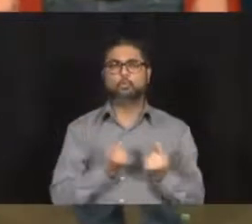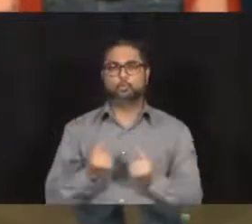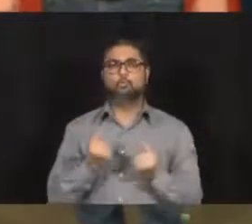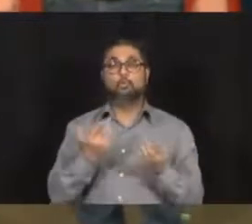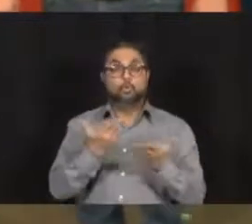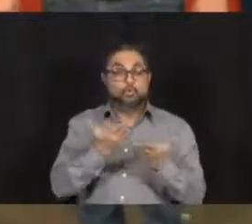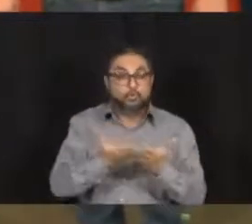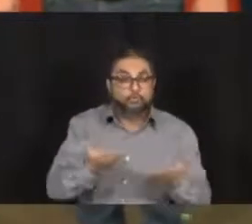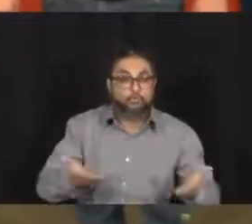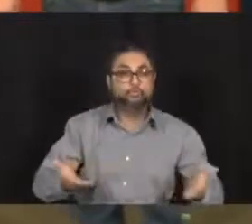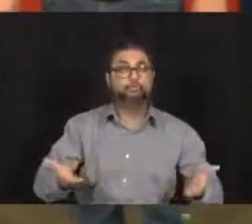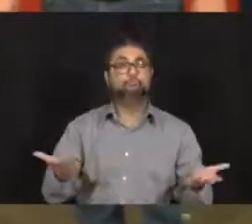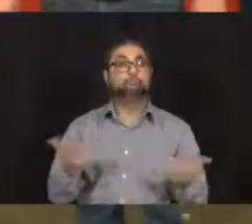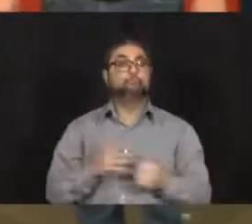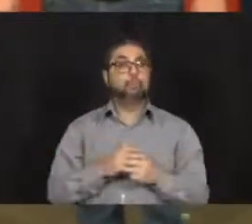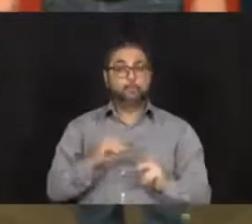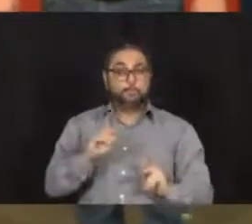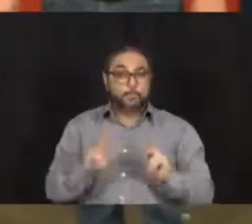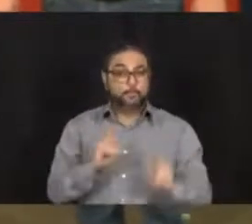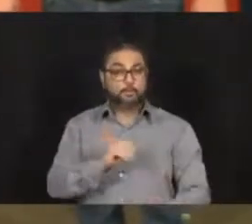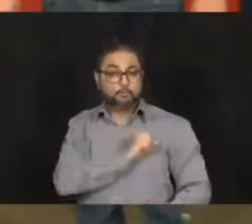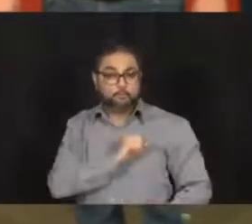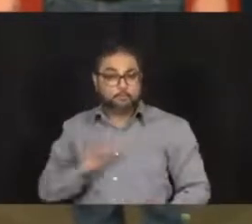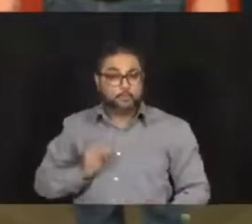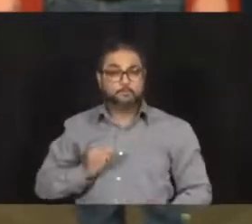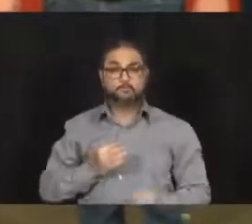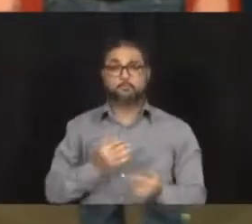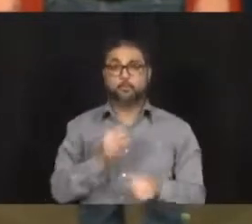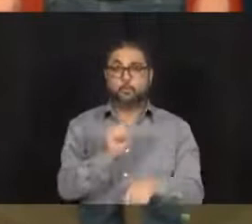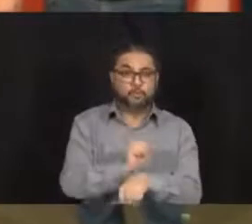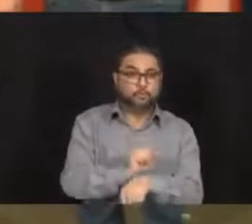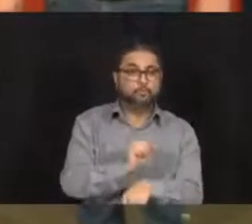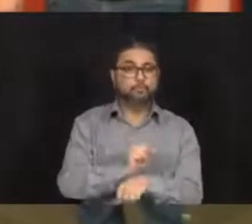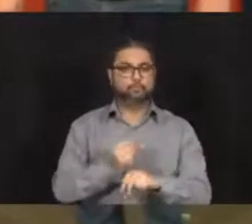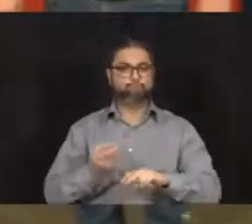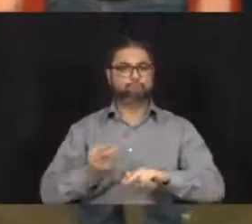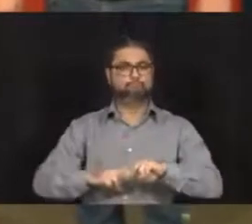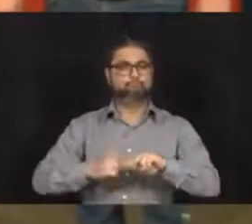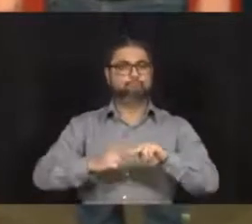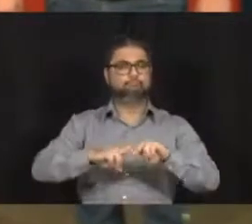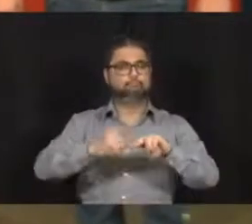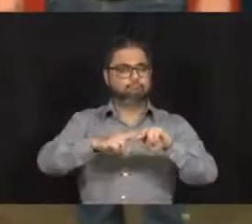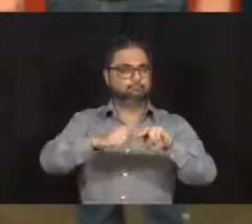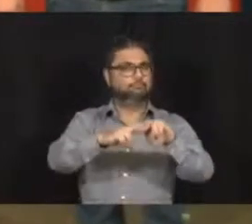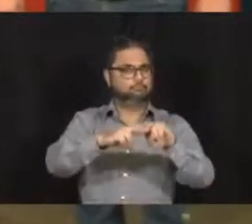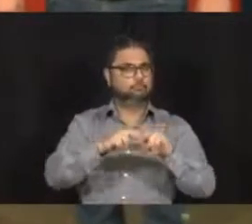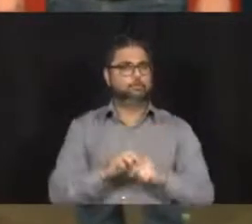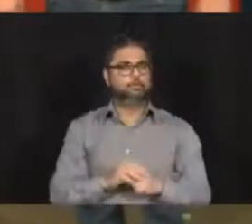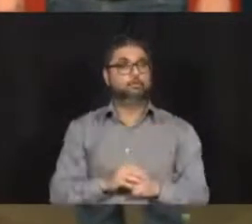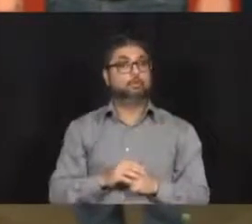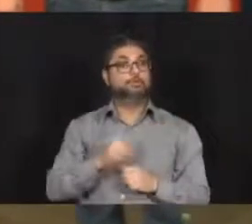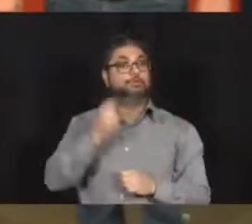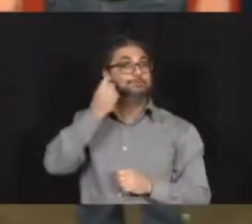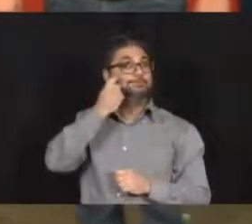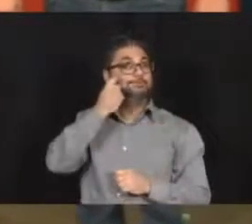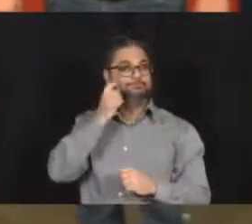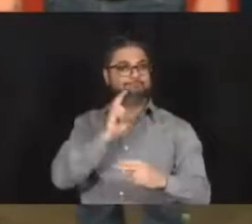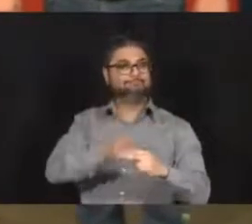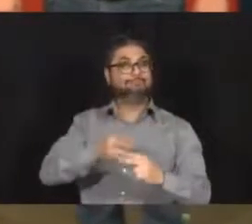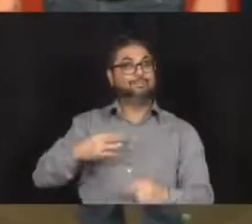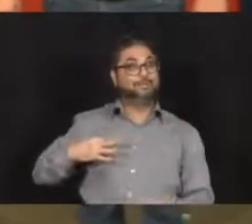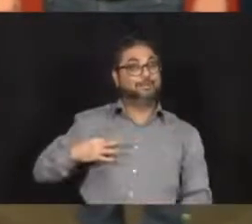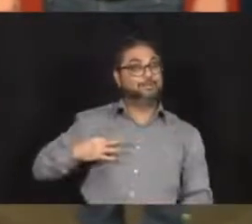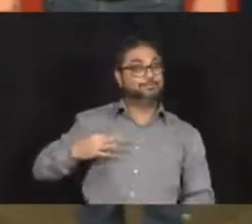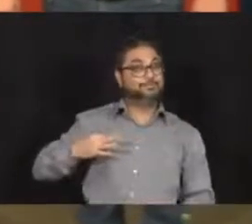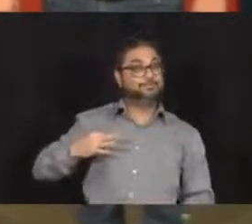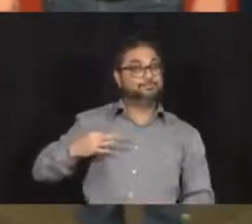people working there. We want to make sure through this additional workforce that has come forward, the volunteers that have come forward, that we can help